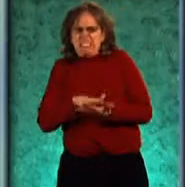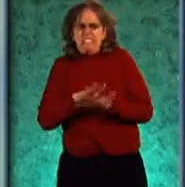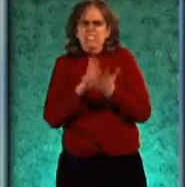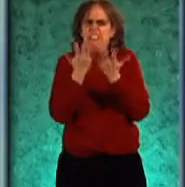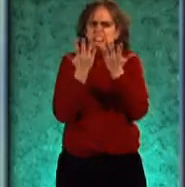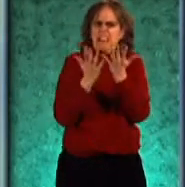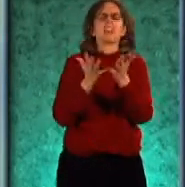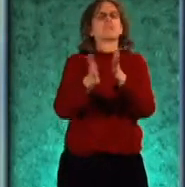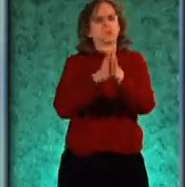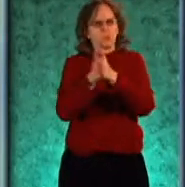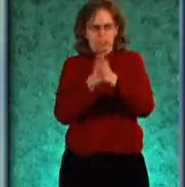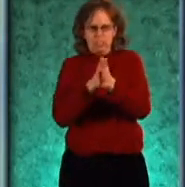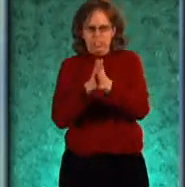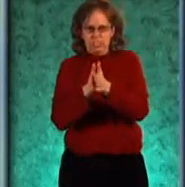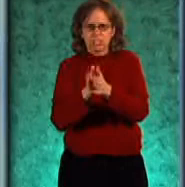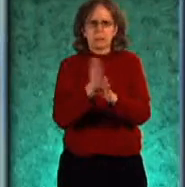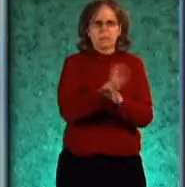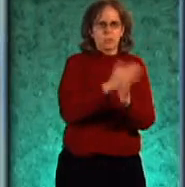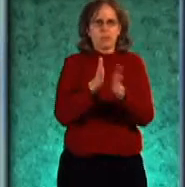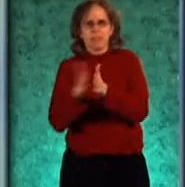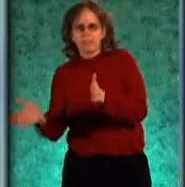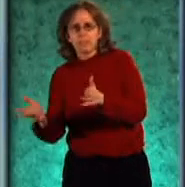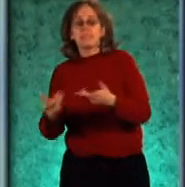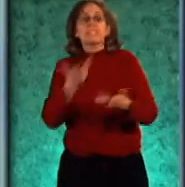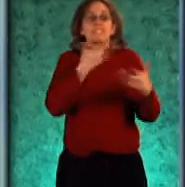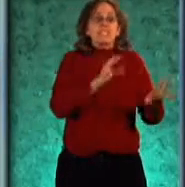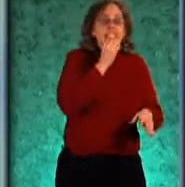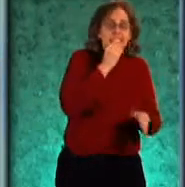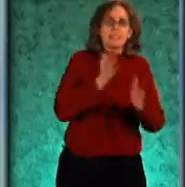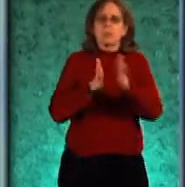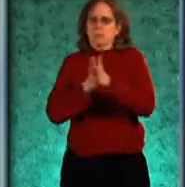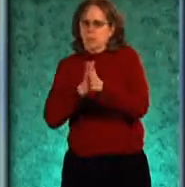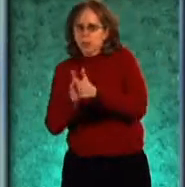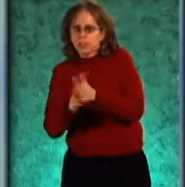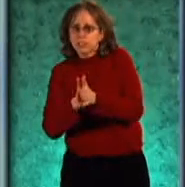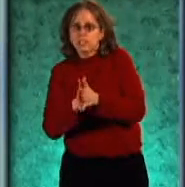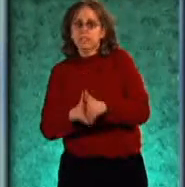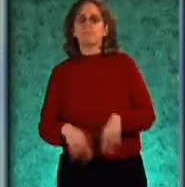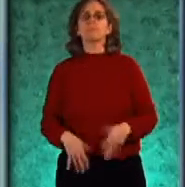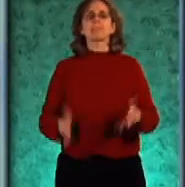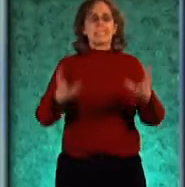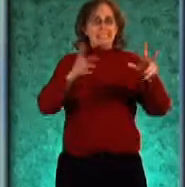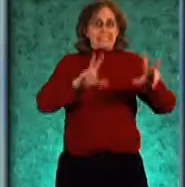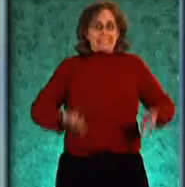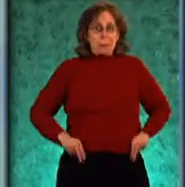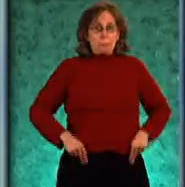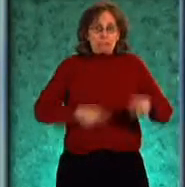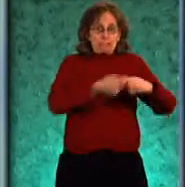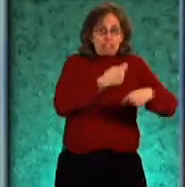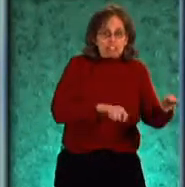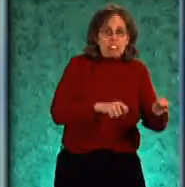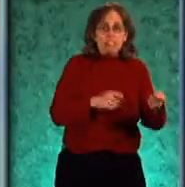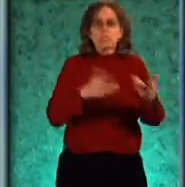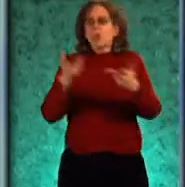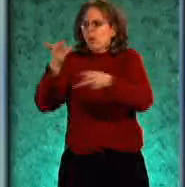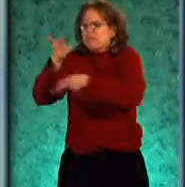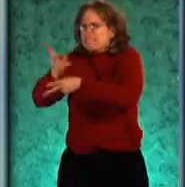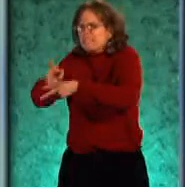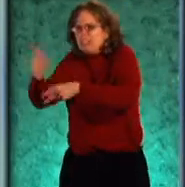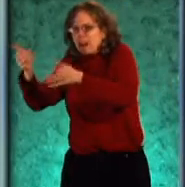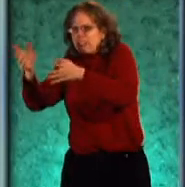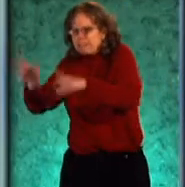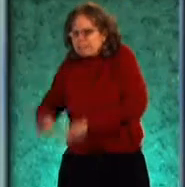hands. Wash your hands before you eat. Wash your hands after you change a diaper and wash the hands of the diaper